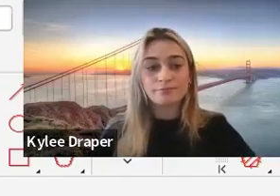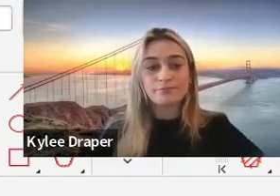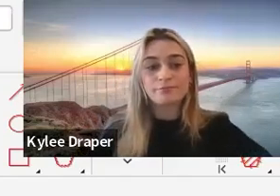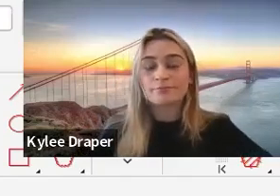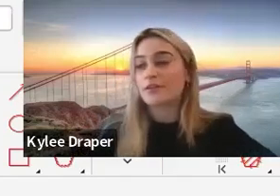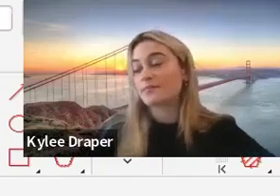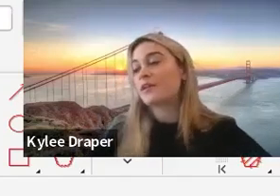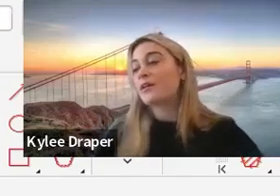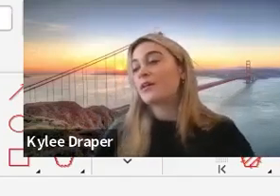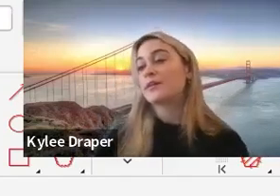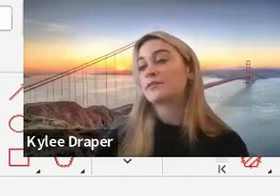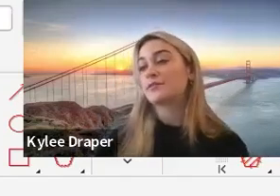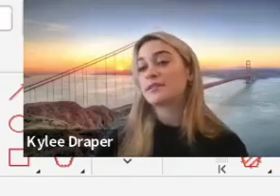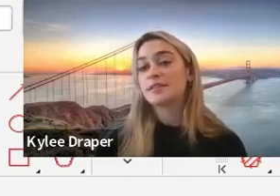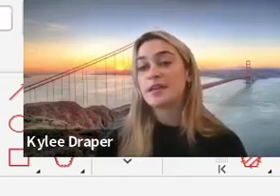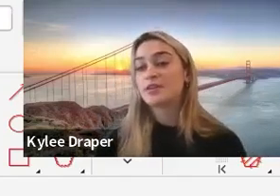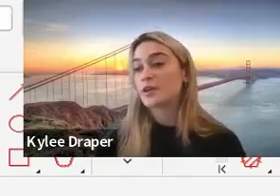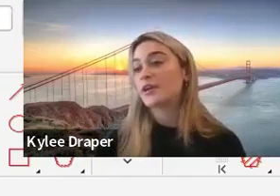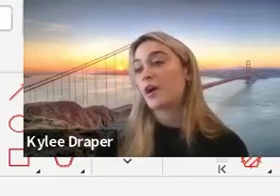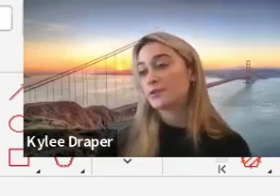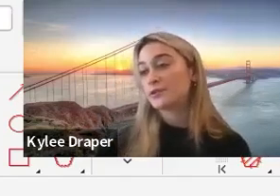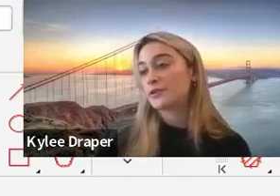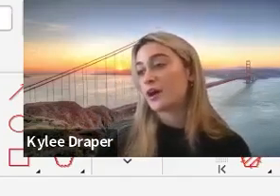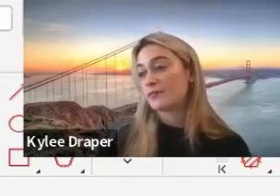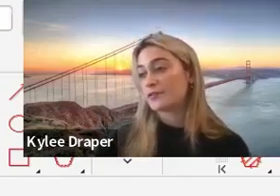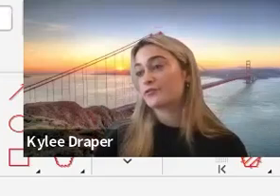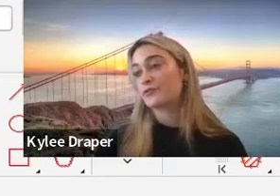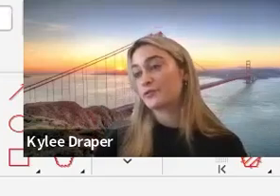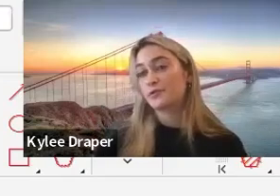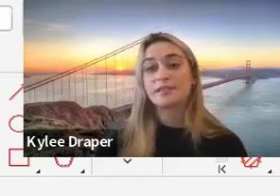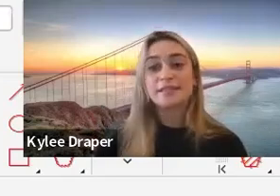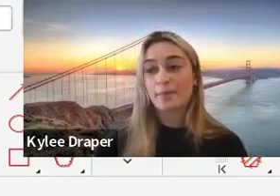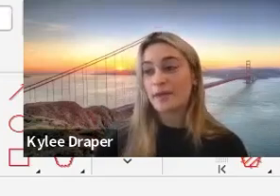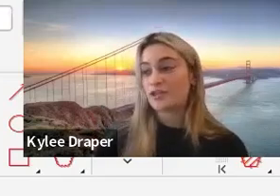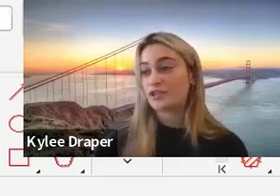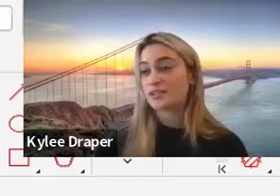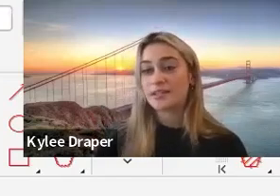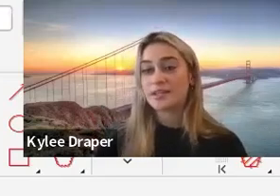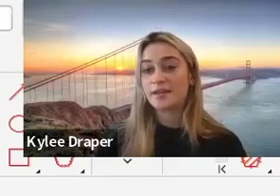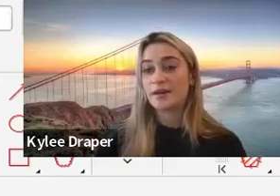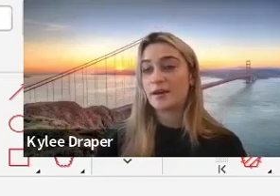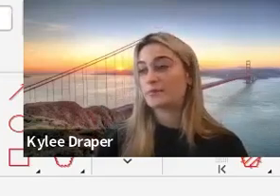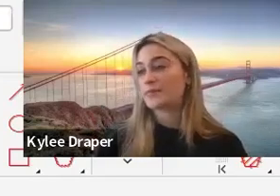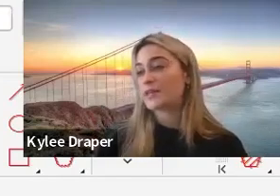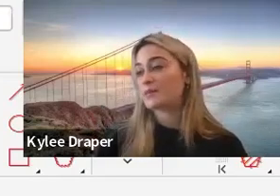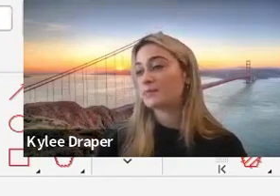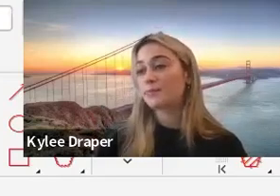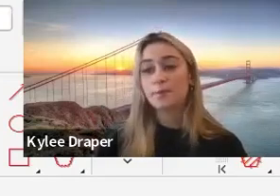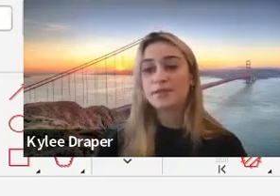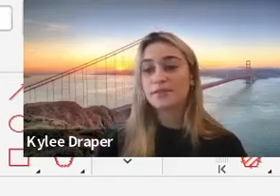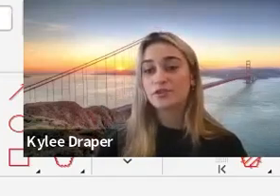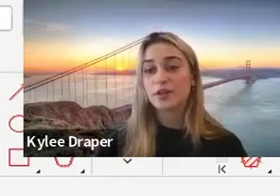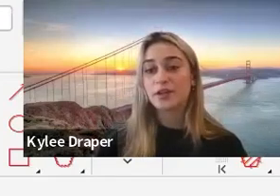Looks good. Awesome. Okay, so this is a training opportunity offered through STEP agency.